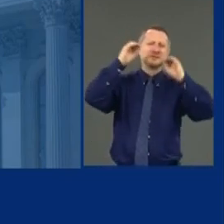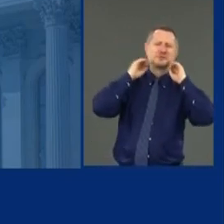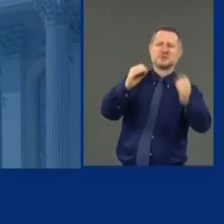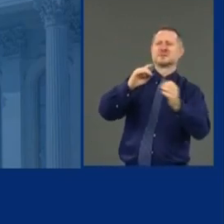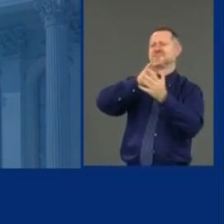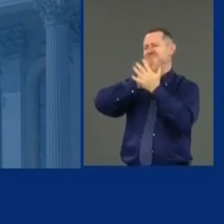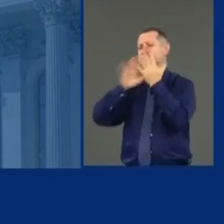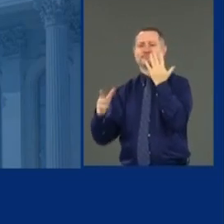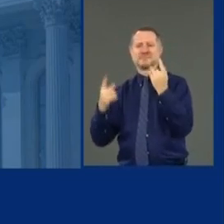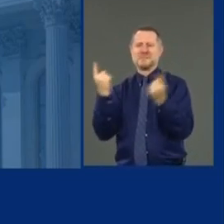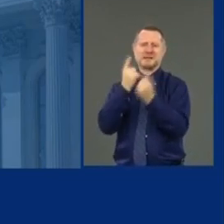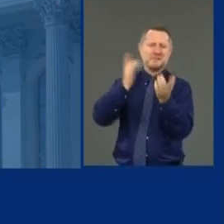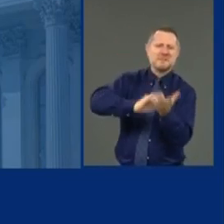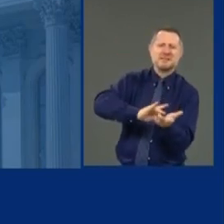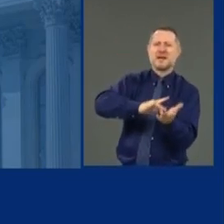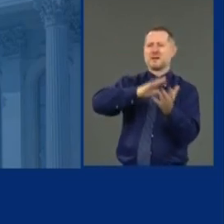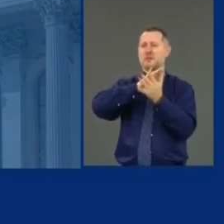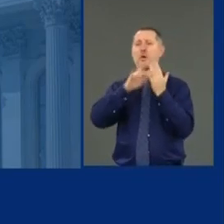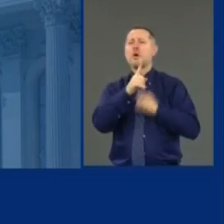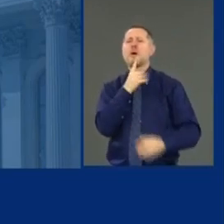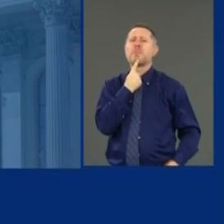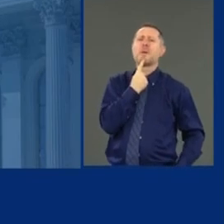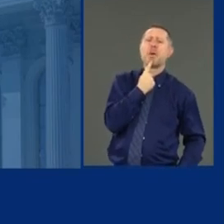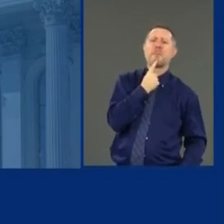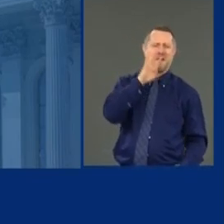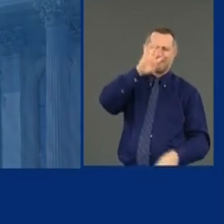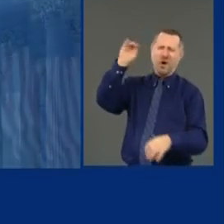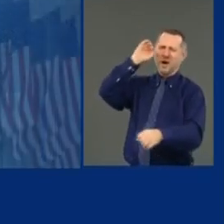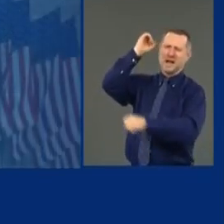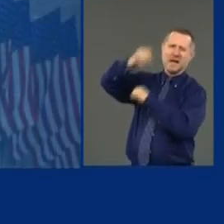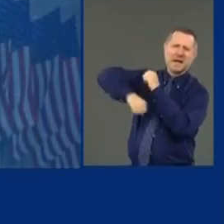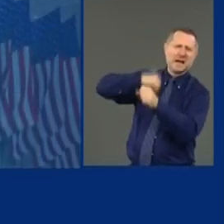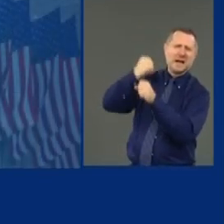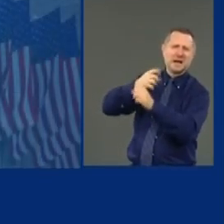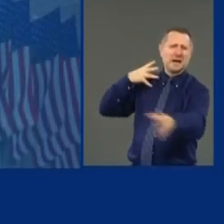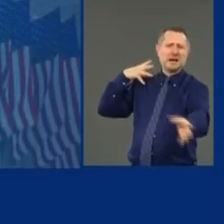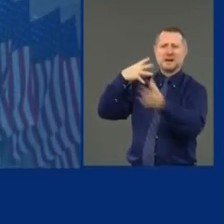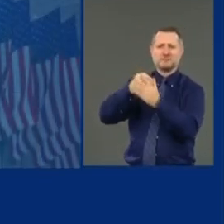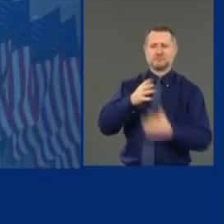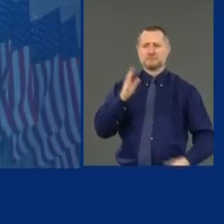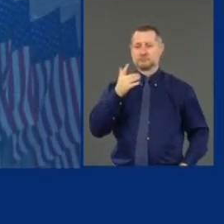40 years, but the government was never competent enough to do.